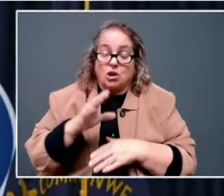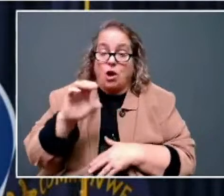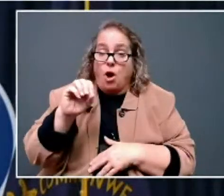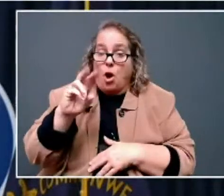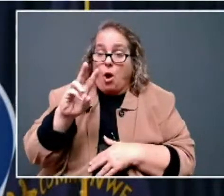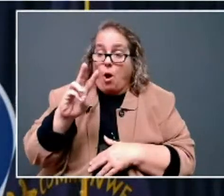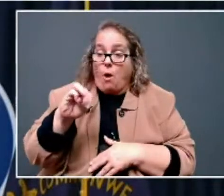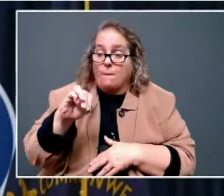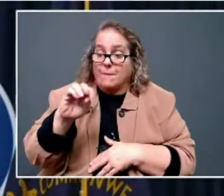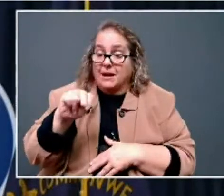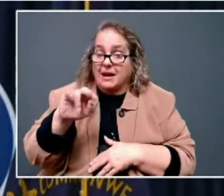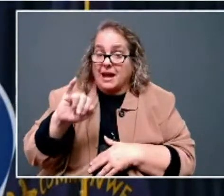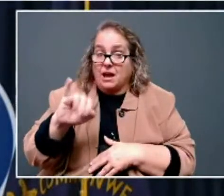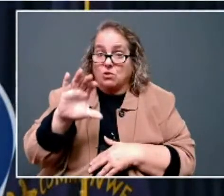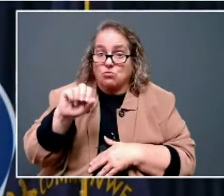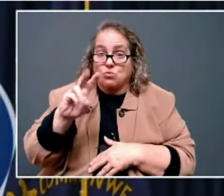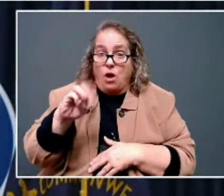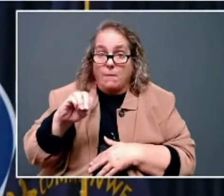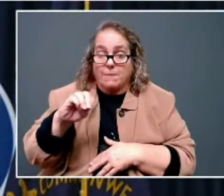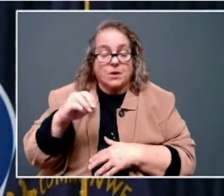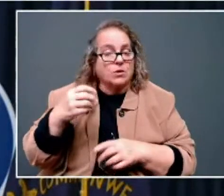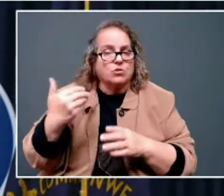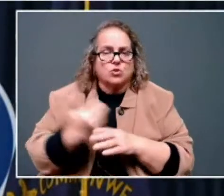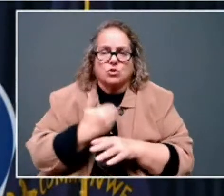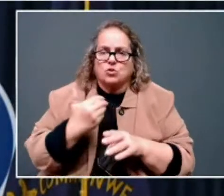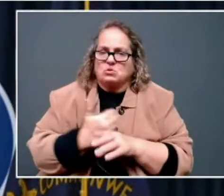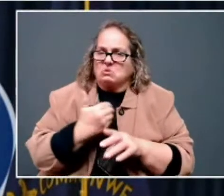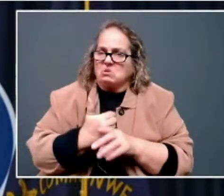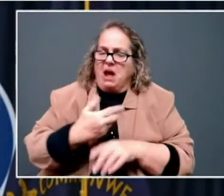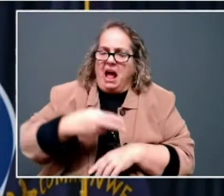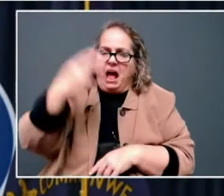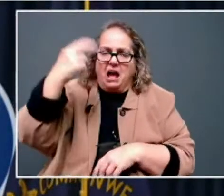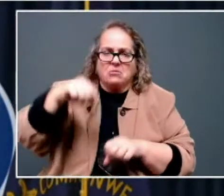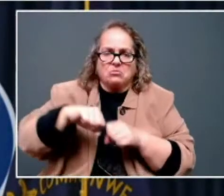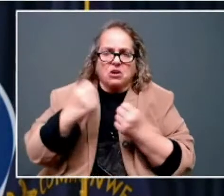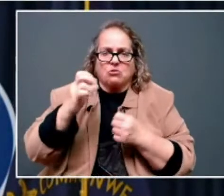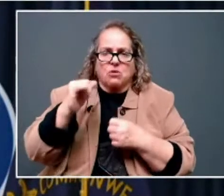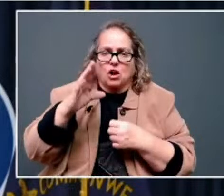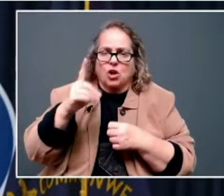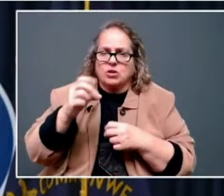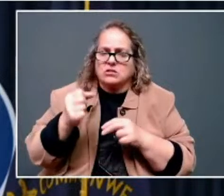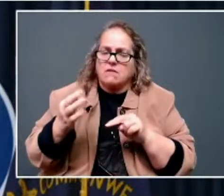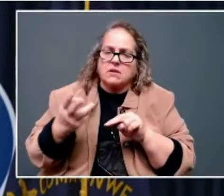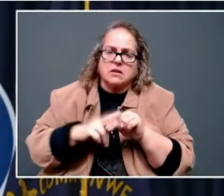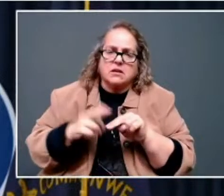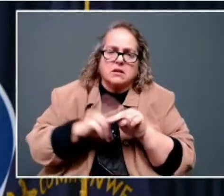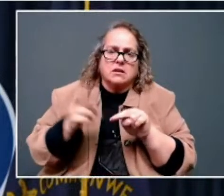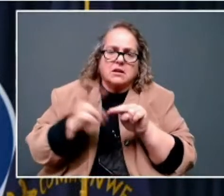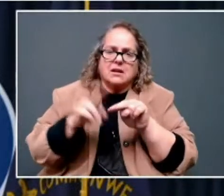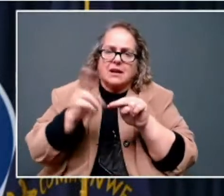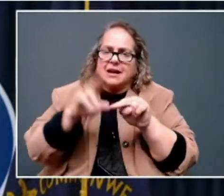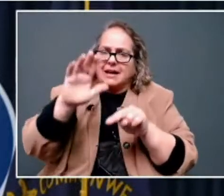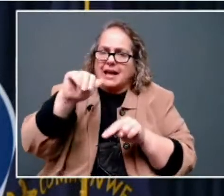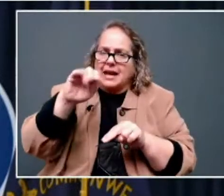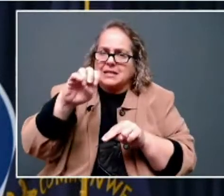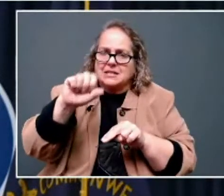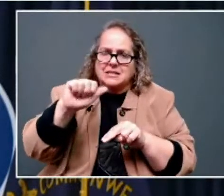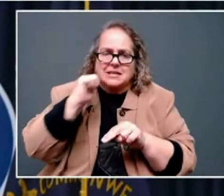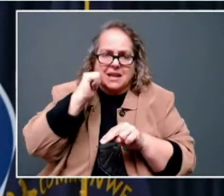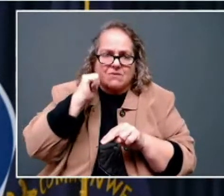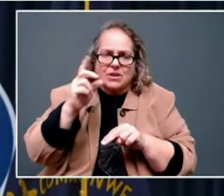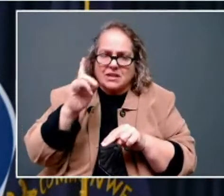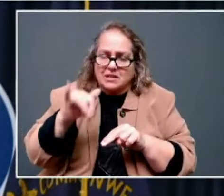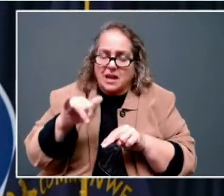new record highs for the numbers of new cases and test positivity rate on a nearly daily basis at this point. The